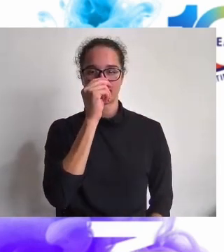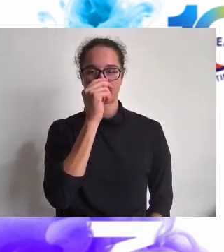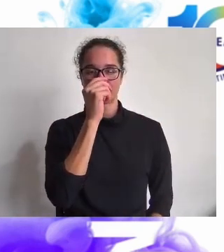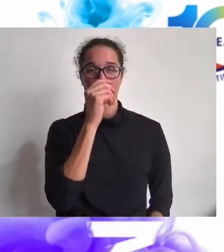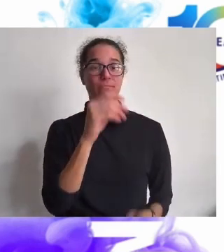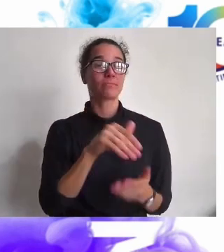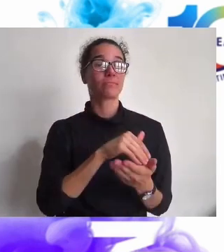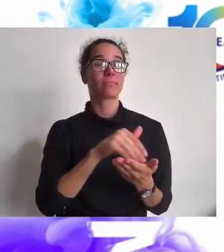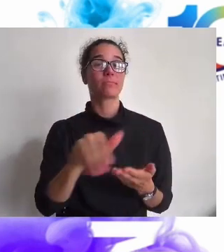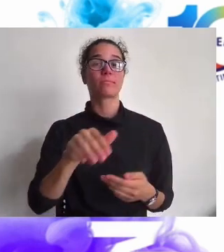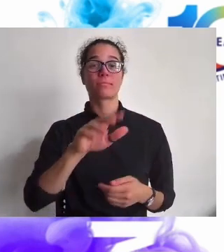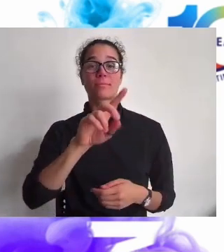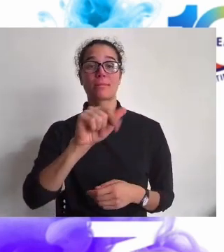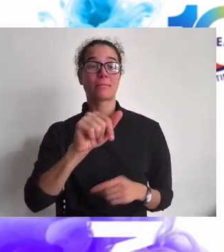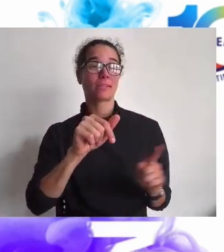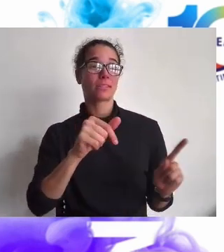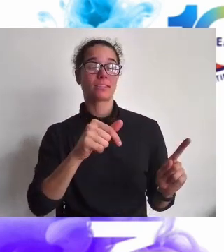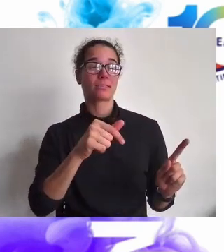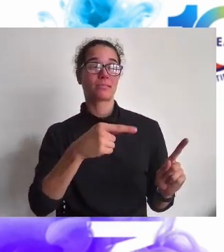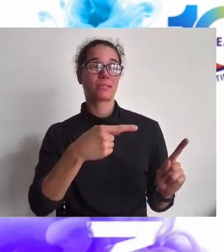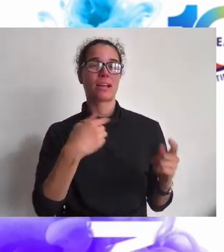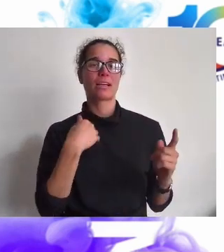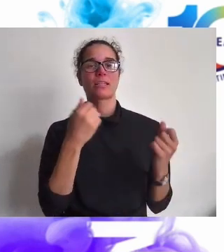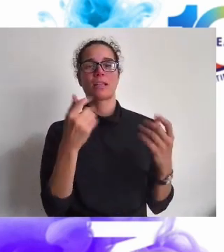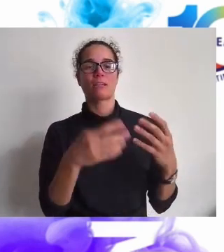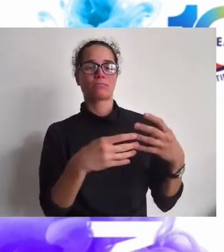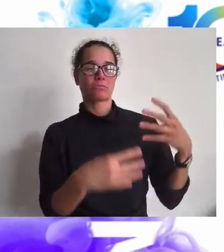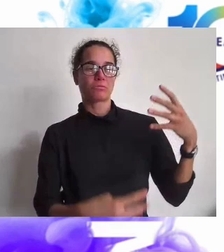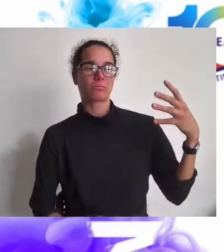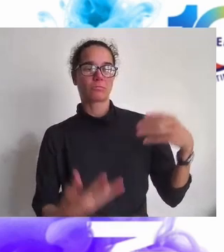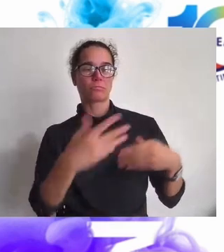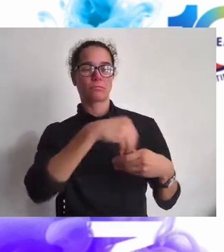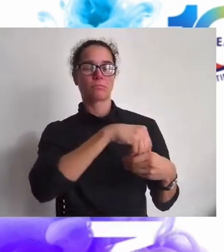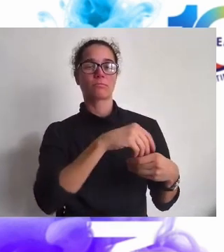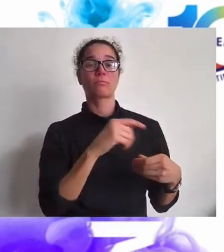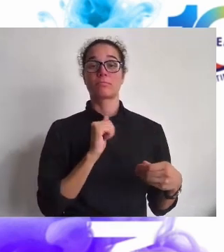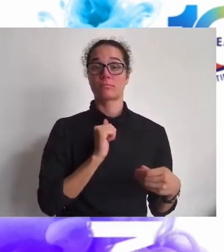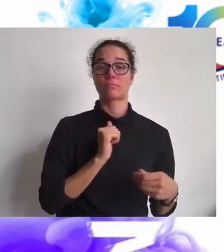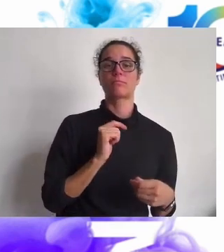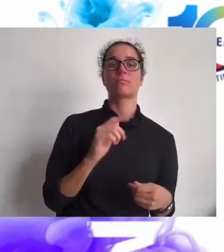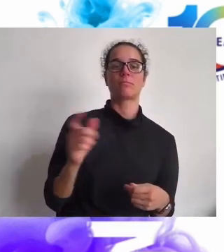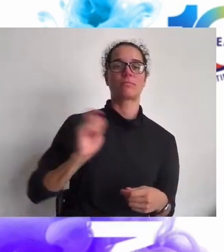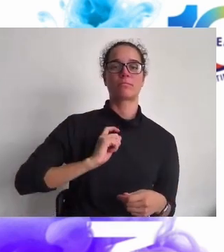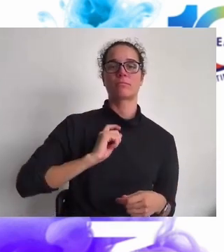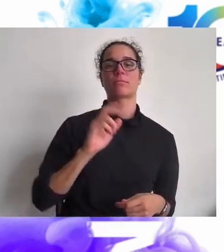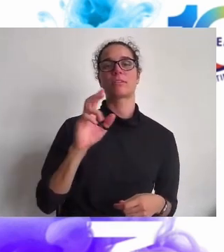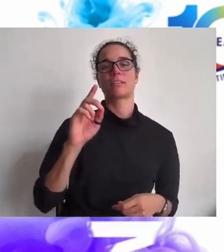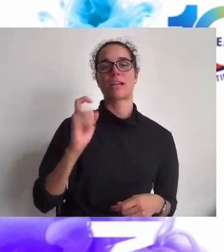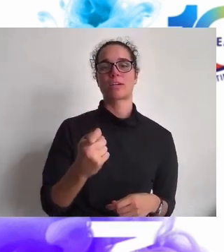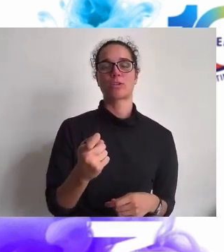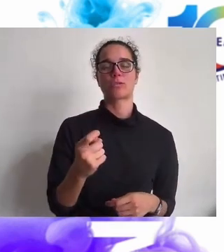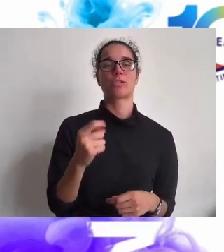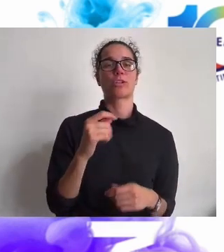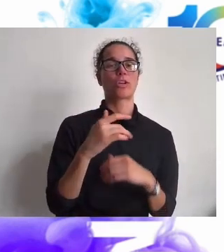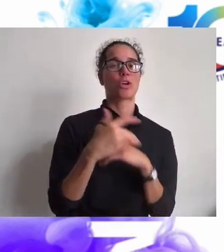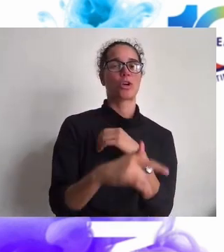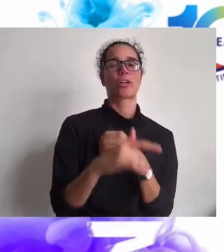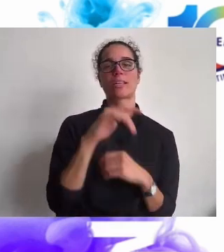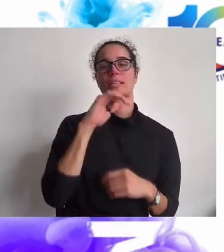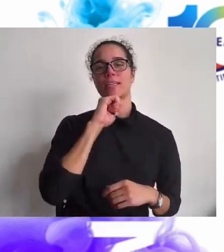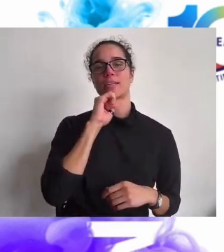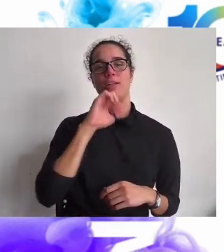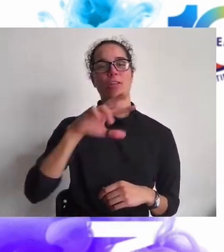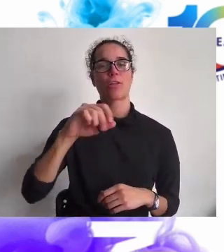having a disability. I myself was diagnosed in my early 30s, and then eventually